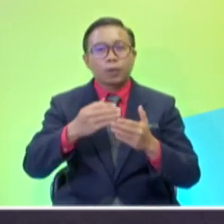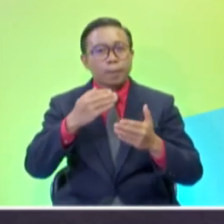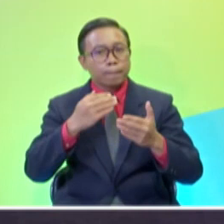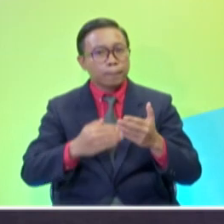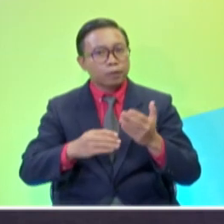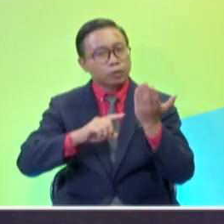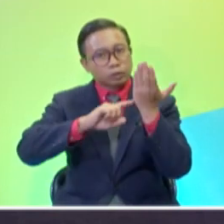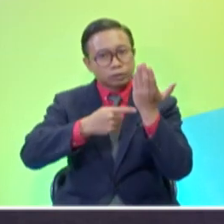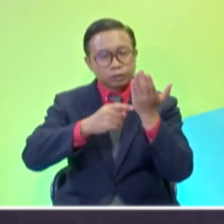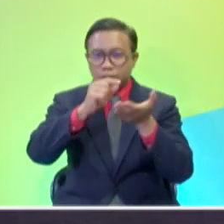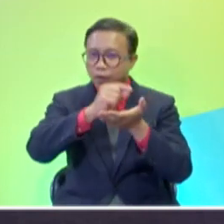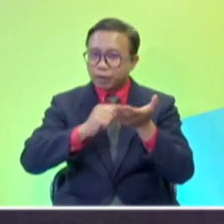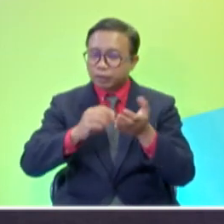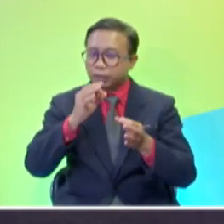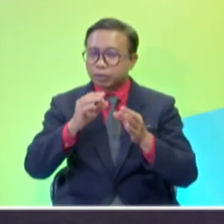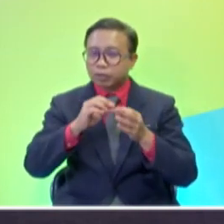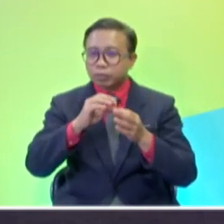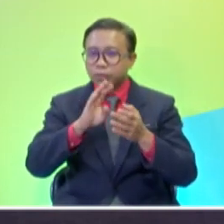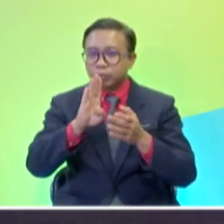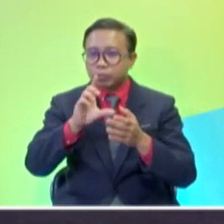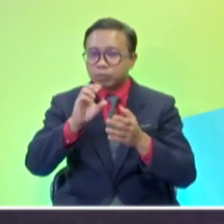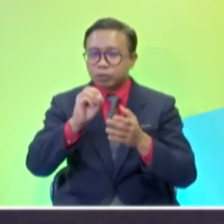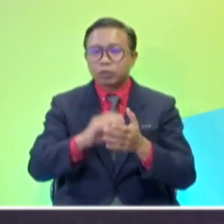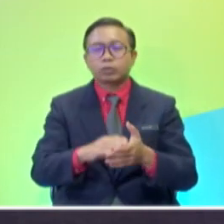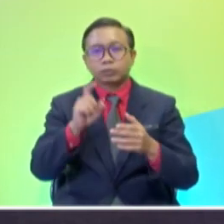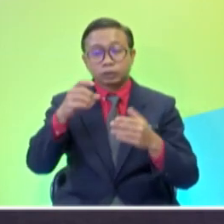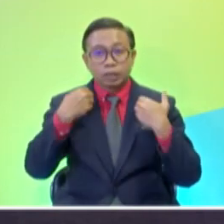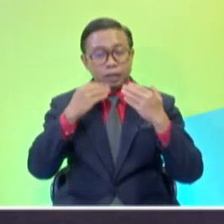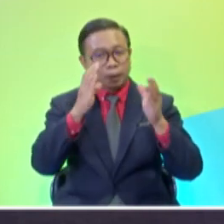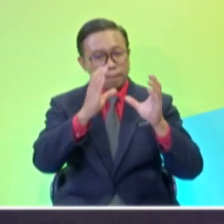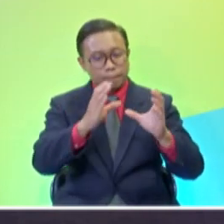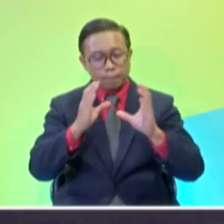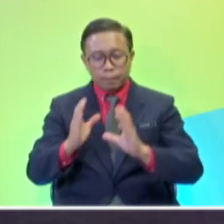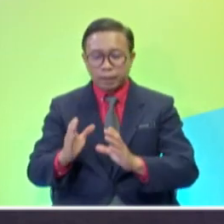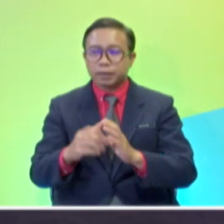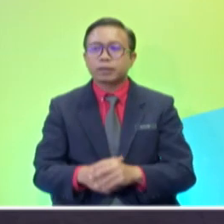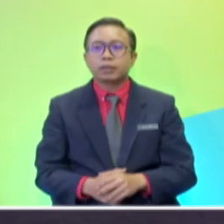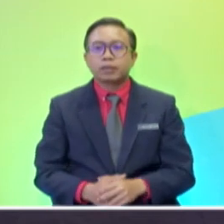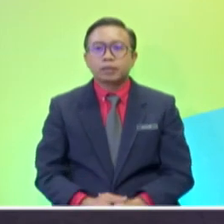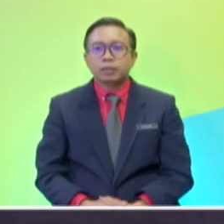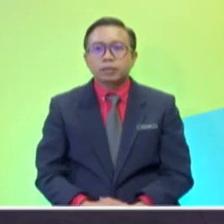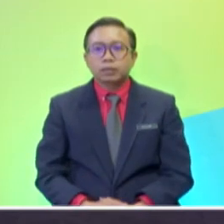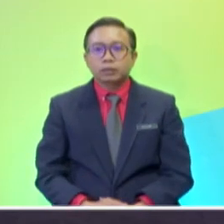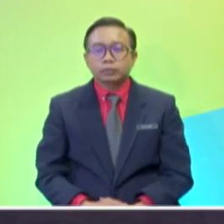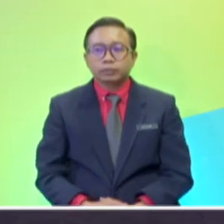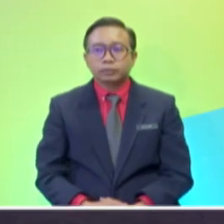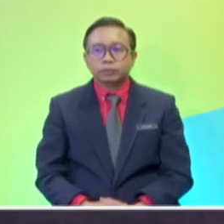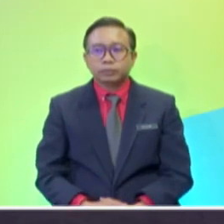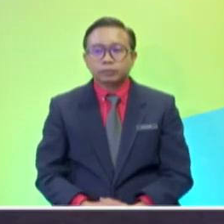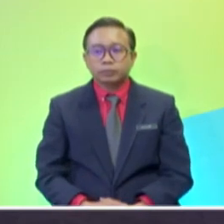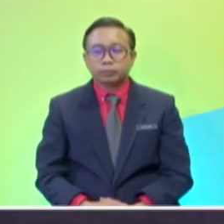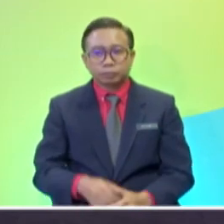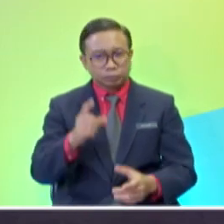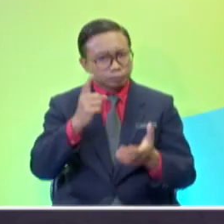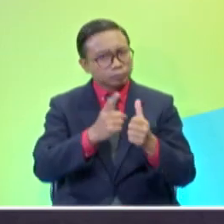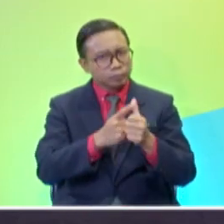start writing your blog. It's always good to have a plan. Okay, first, what was the first ingredient in our blog